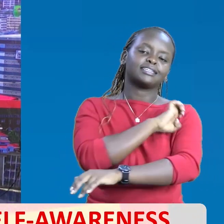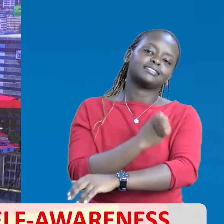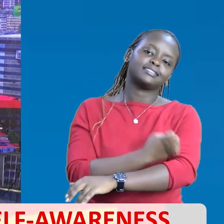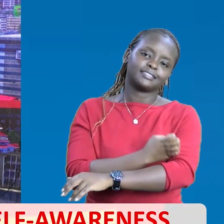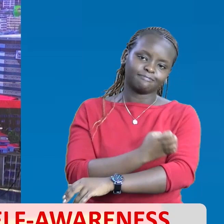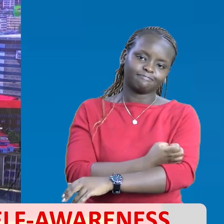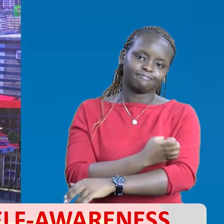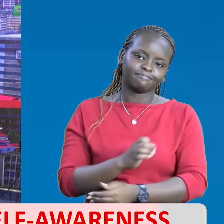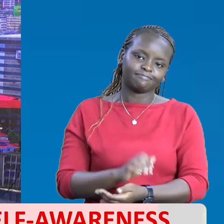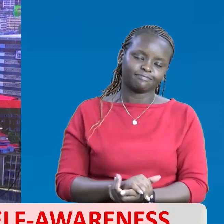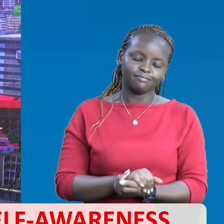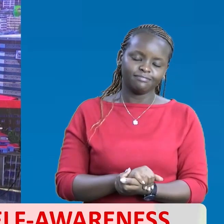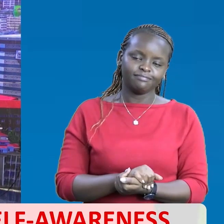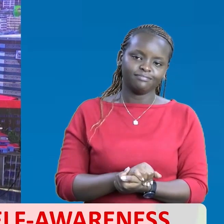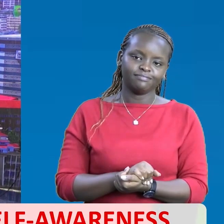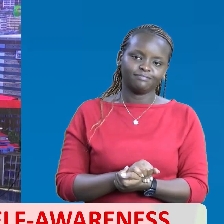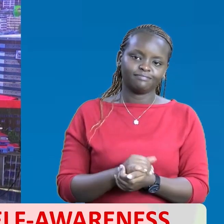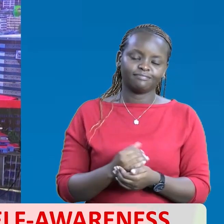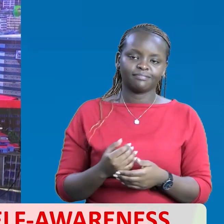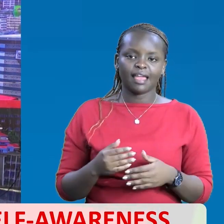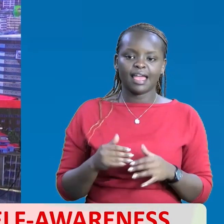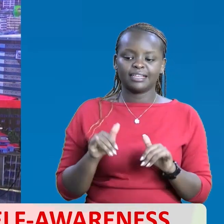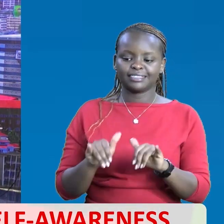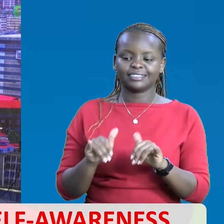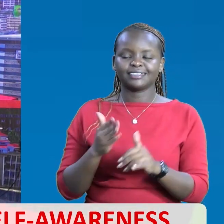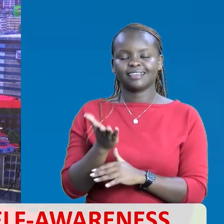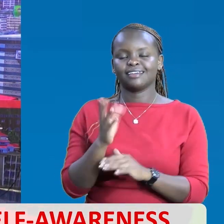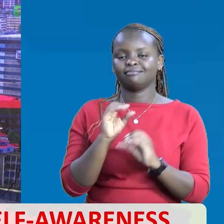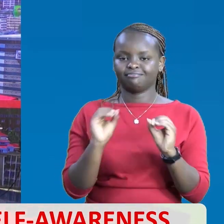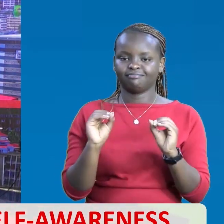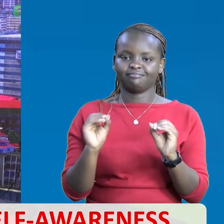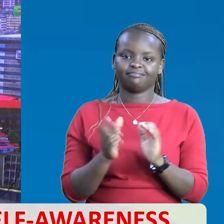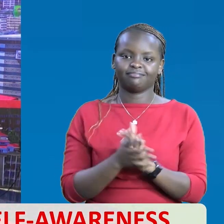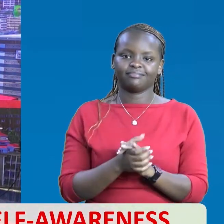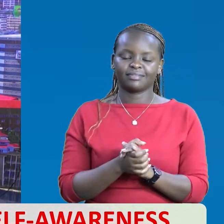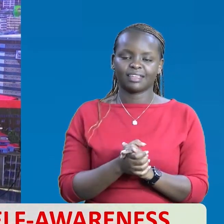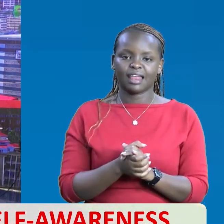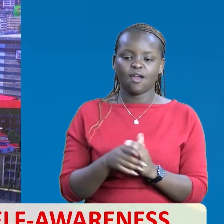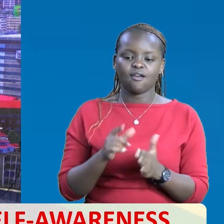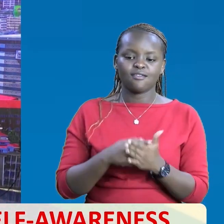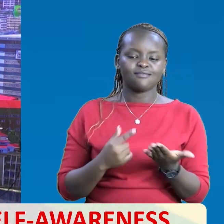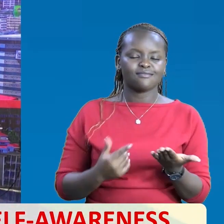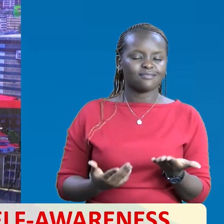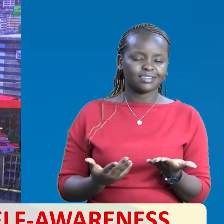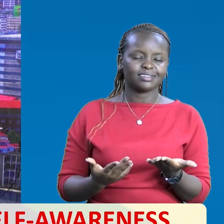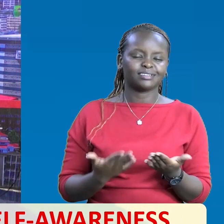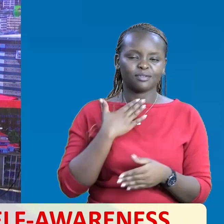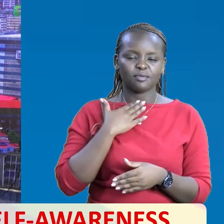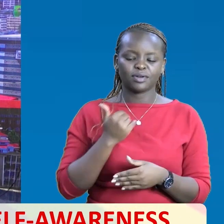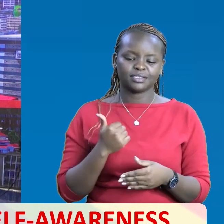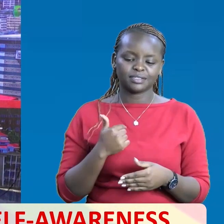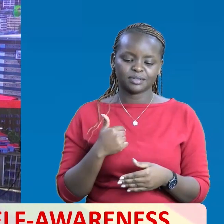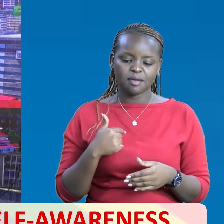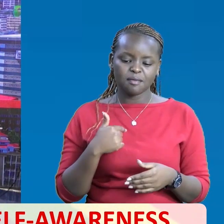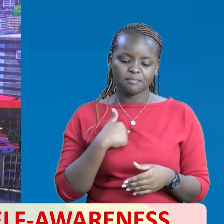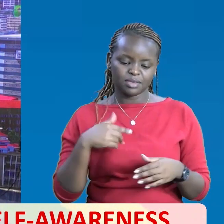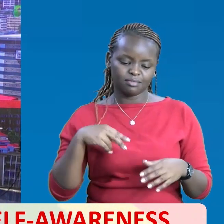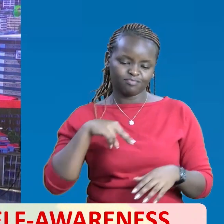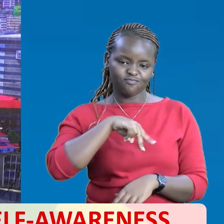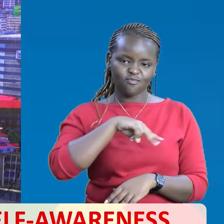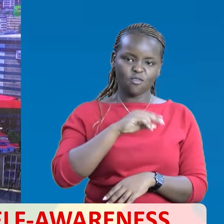unajifanya kifua hivi nini next time ina come through ndio hiyo sasa unaambia nini vitu katembe uti ndio